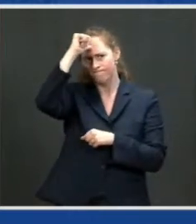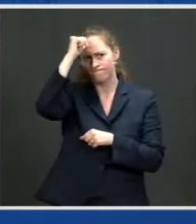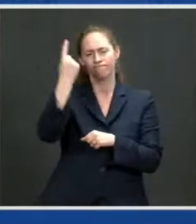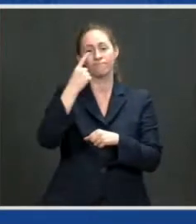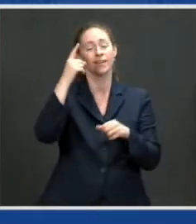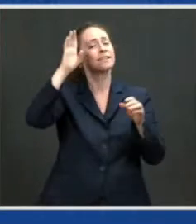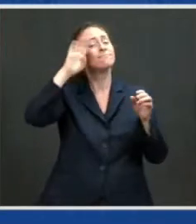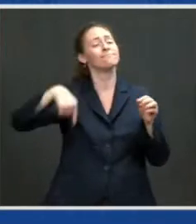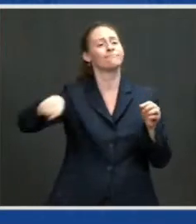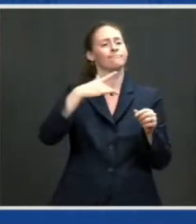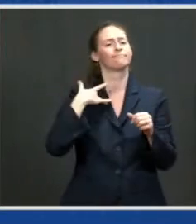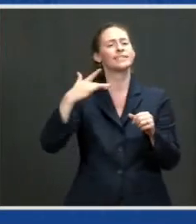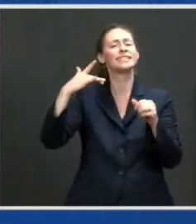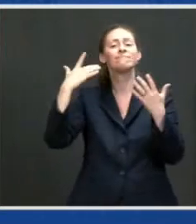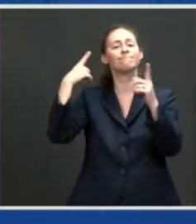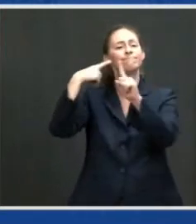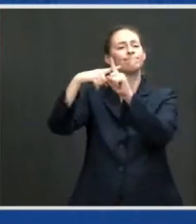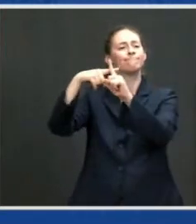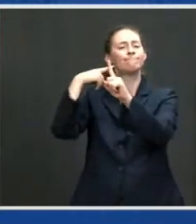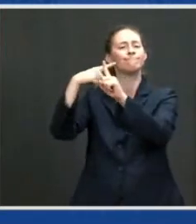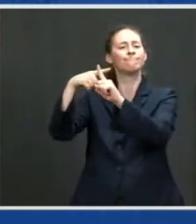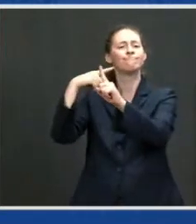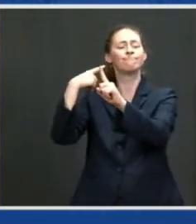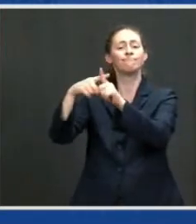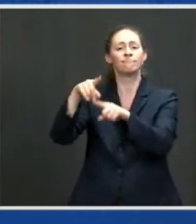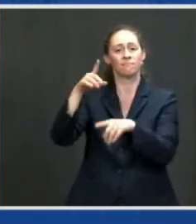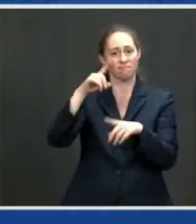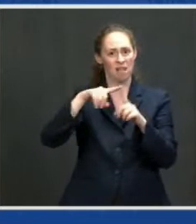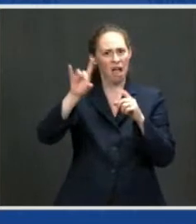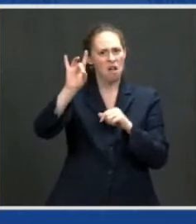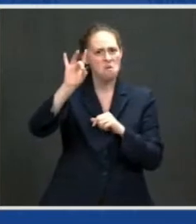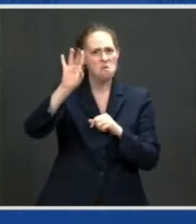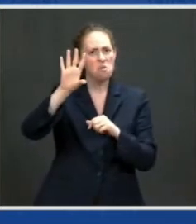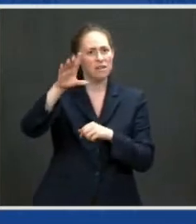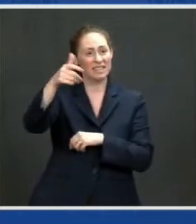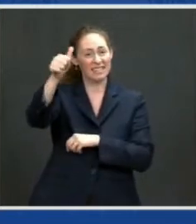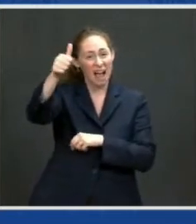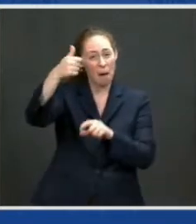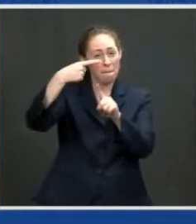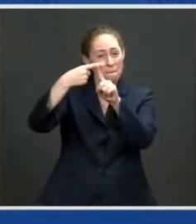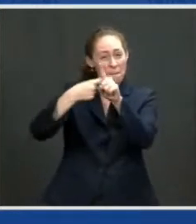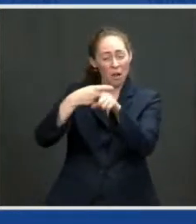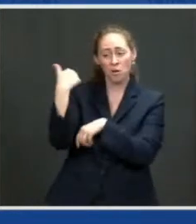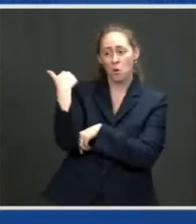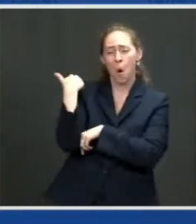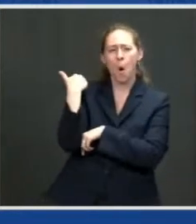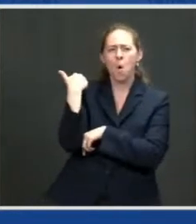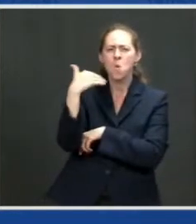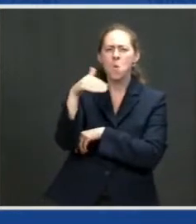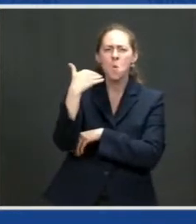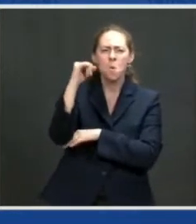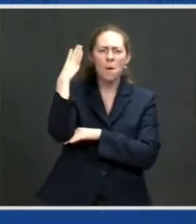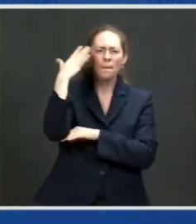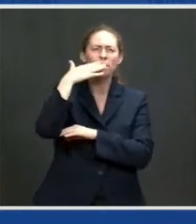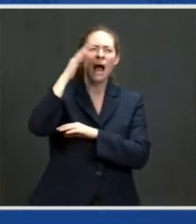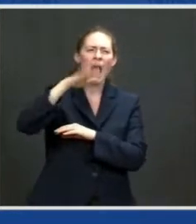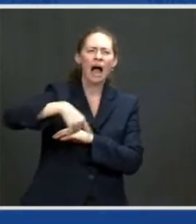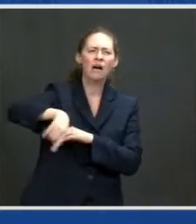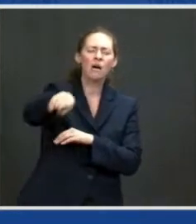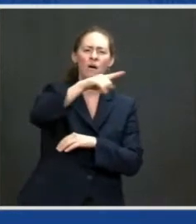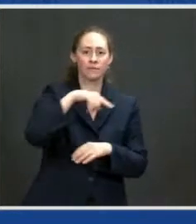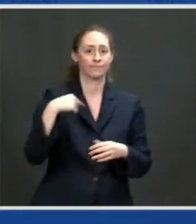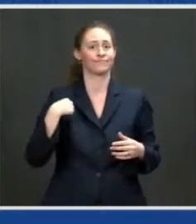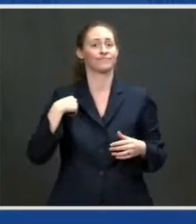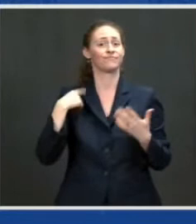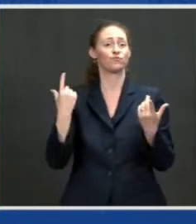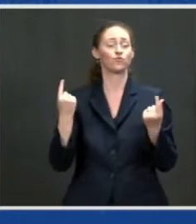months ago, we were in trouble. When I was sworn in, there were 10 million